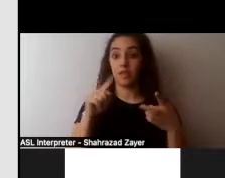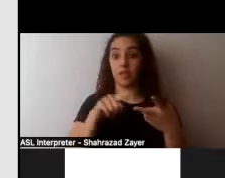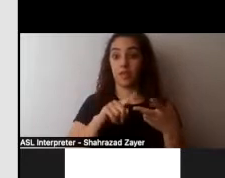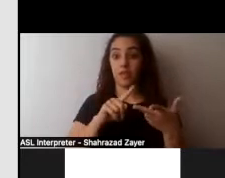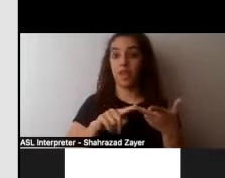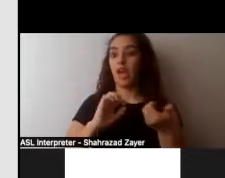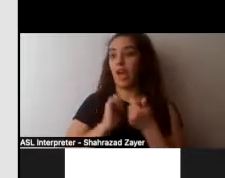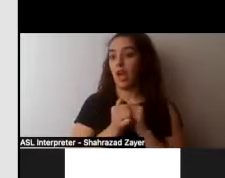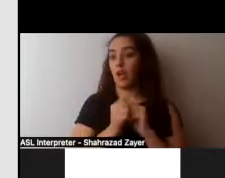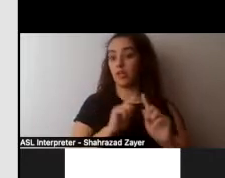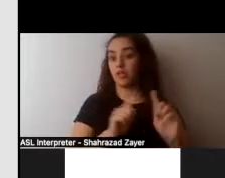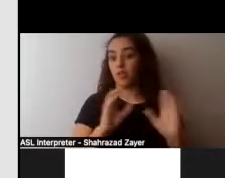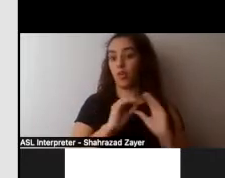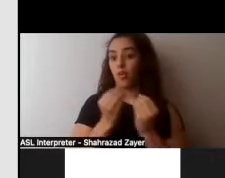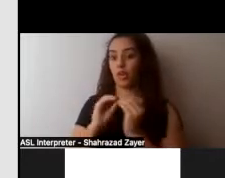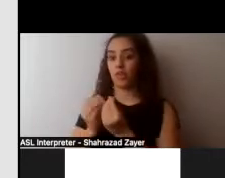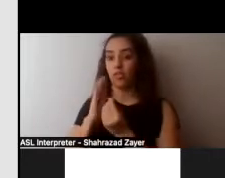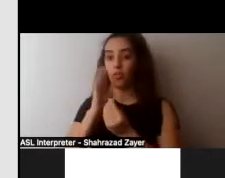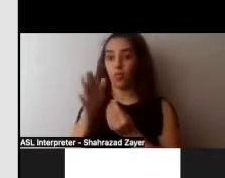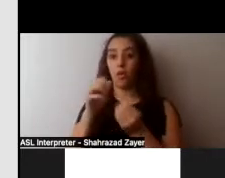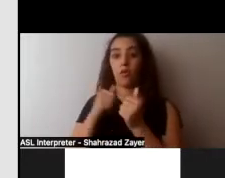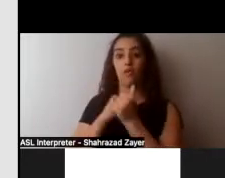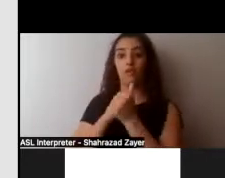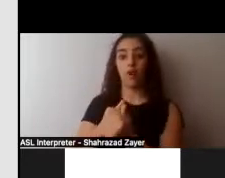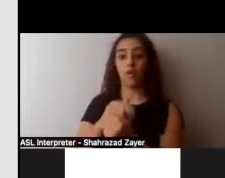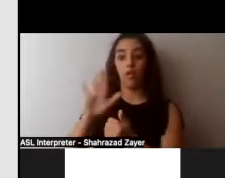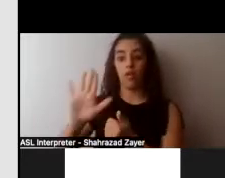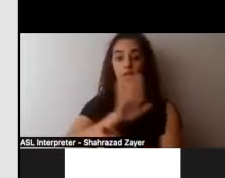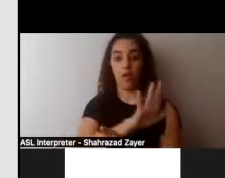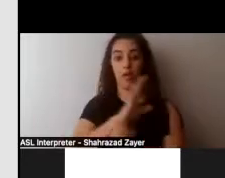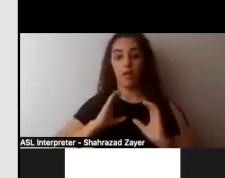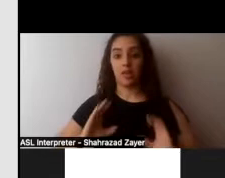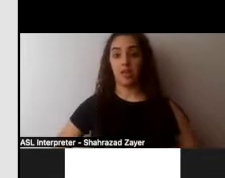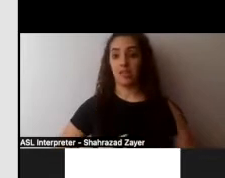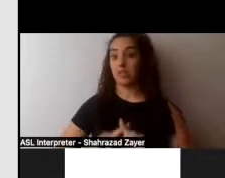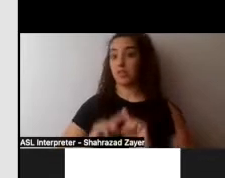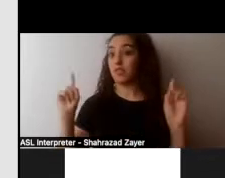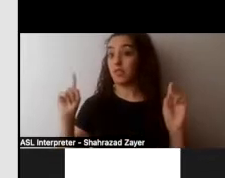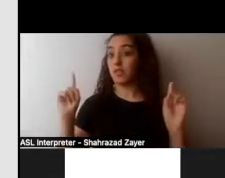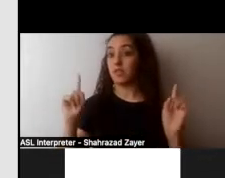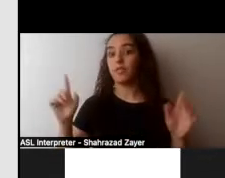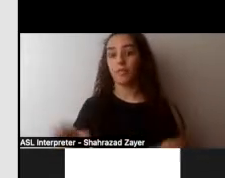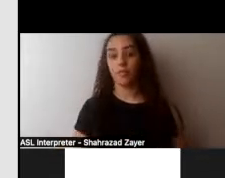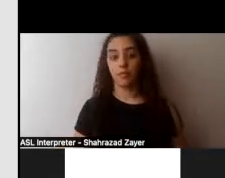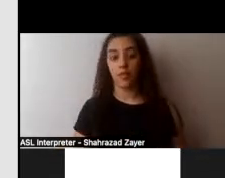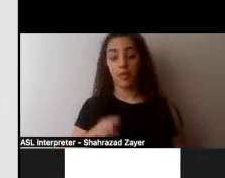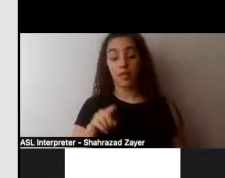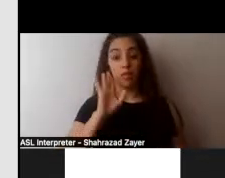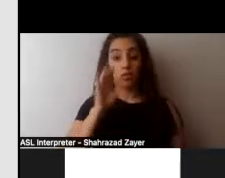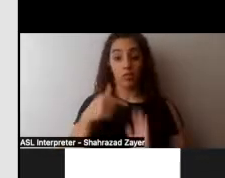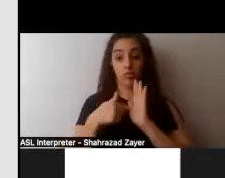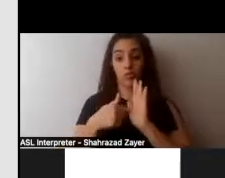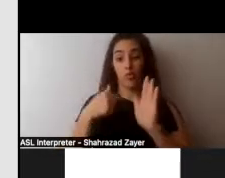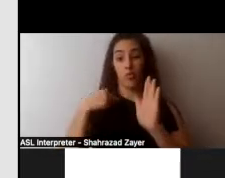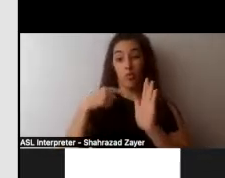differently, etc. Our report today gives us a picture of what's going on, but we've got work to do.